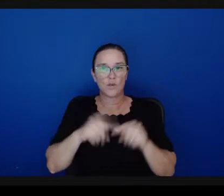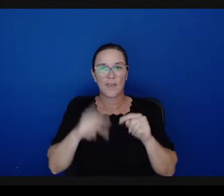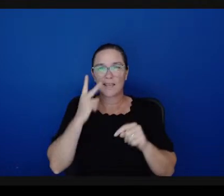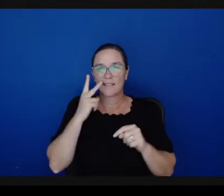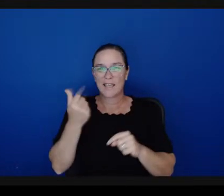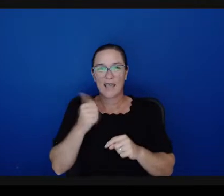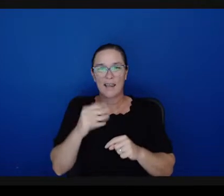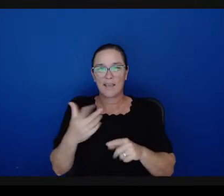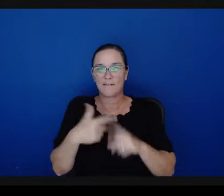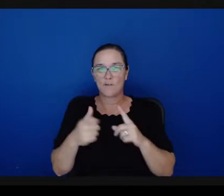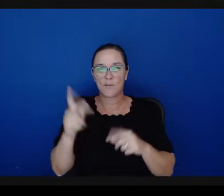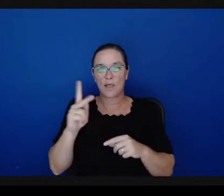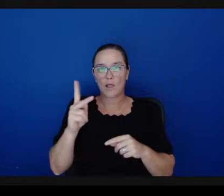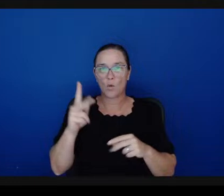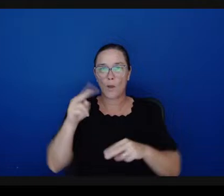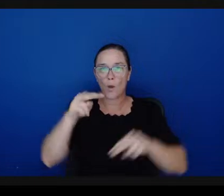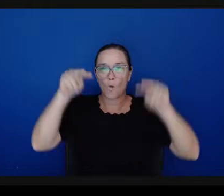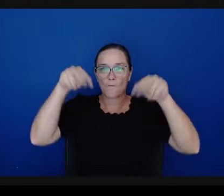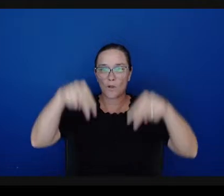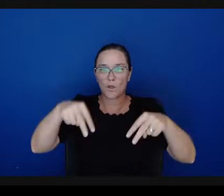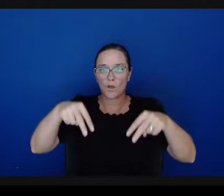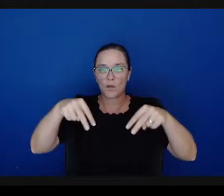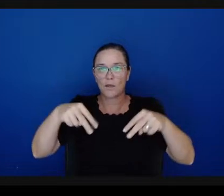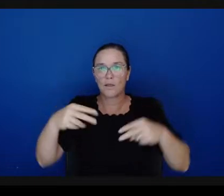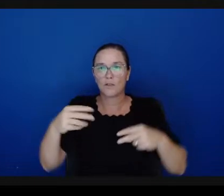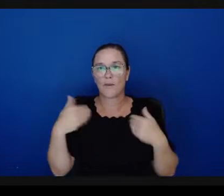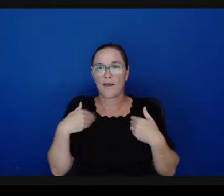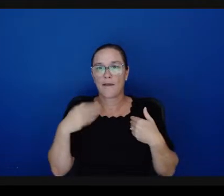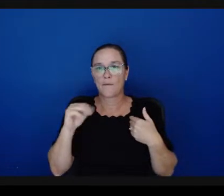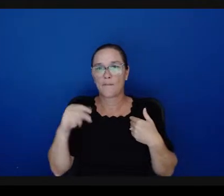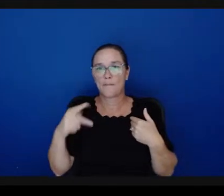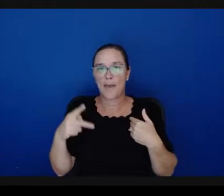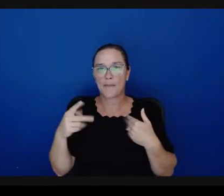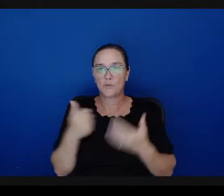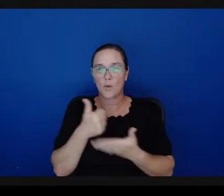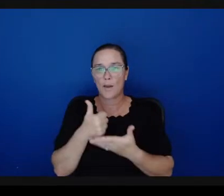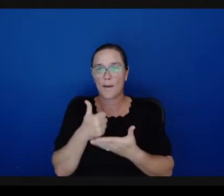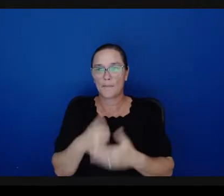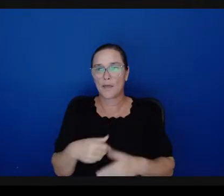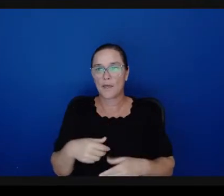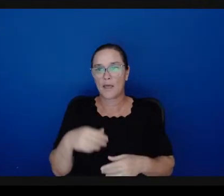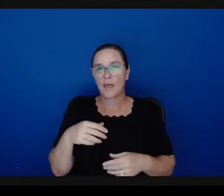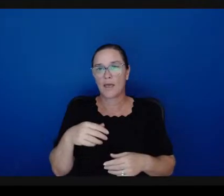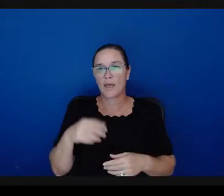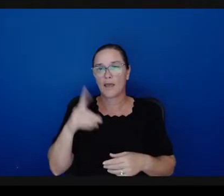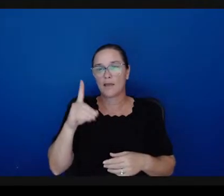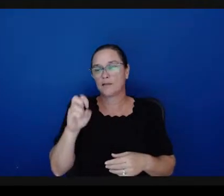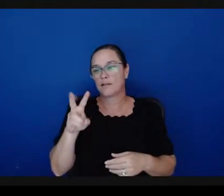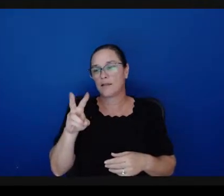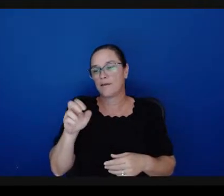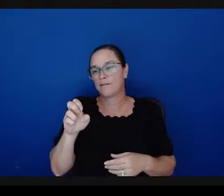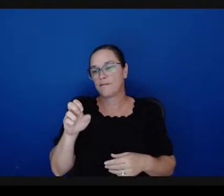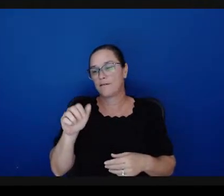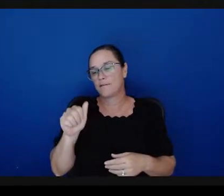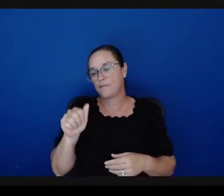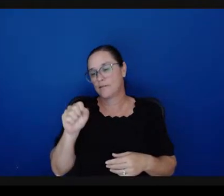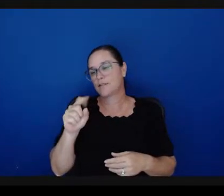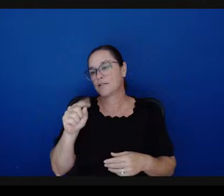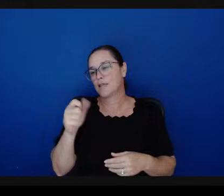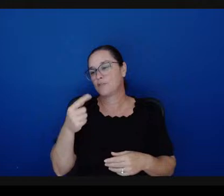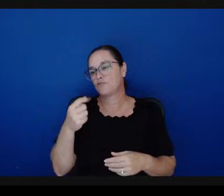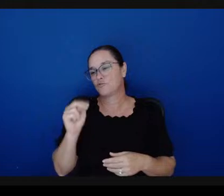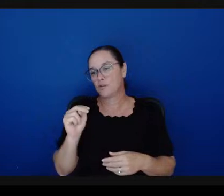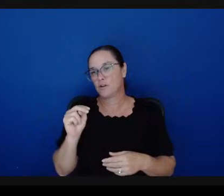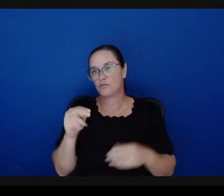Kīlauea overlook. So a little map to help you guys out. Down at the Devastation Trail parking lot, I'd also like to know people are trying to